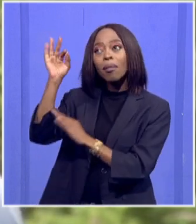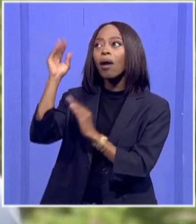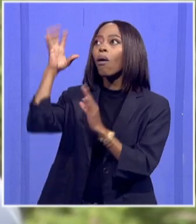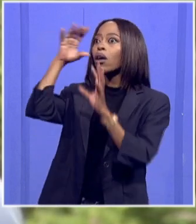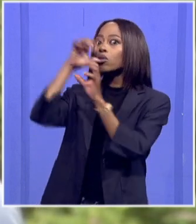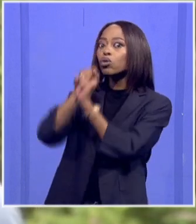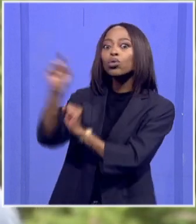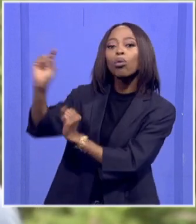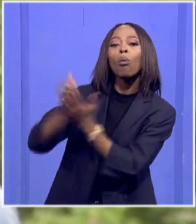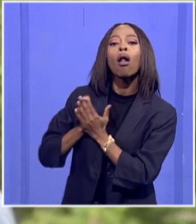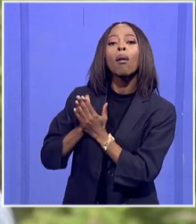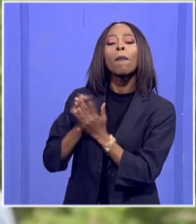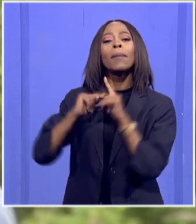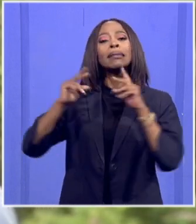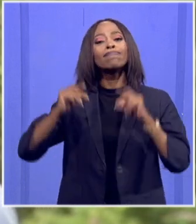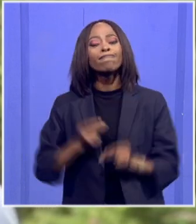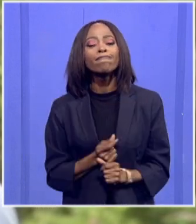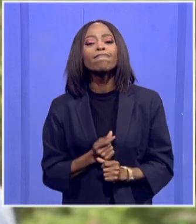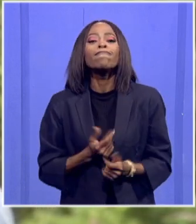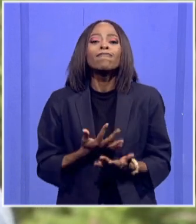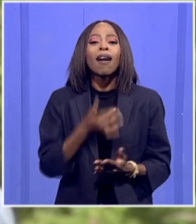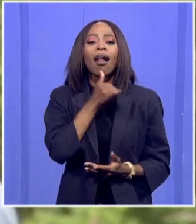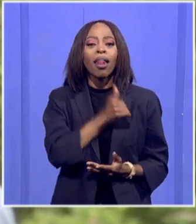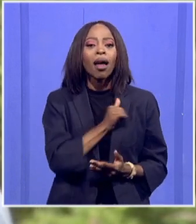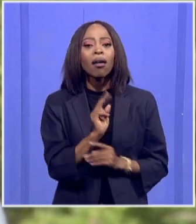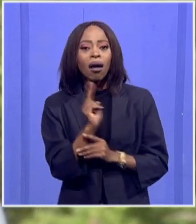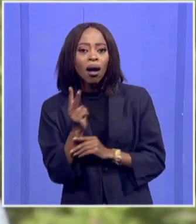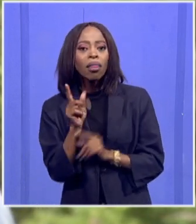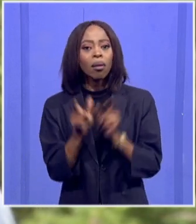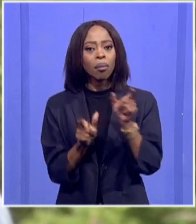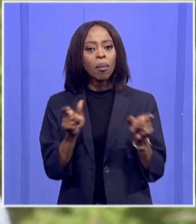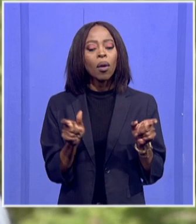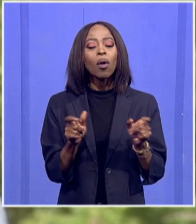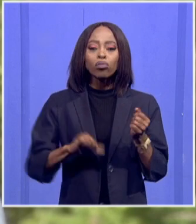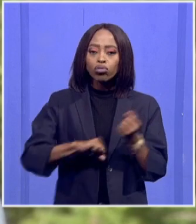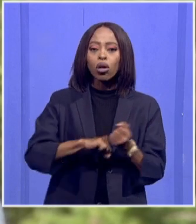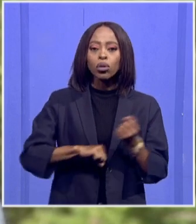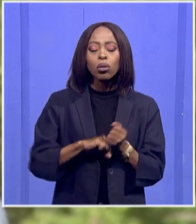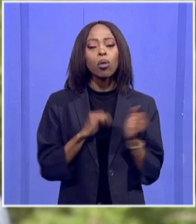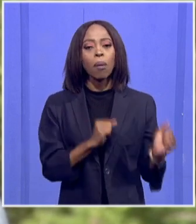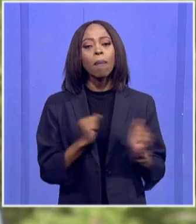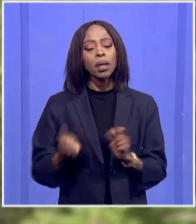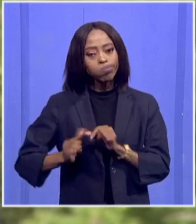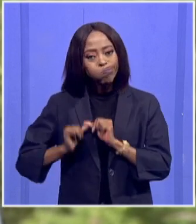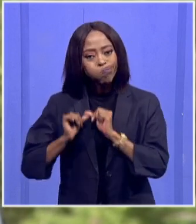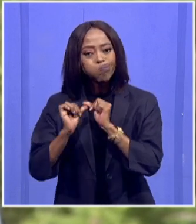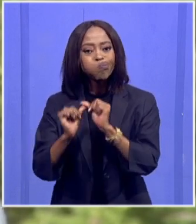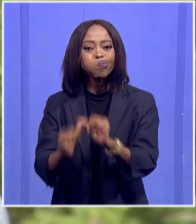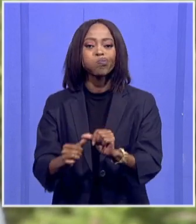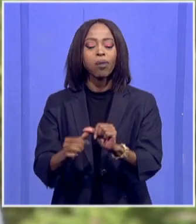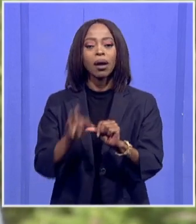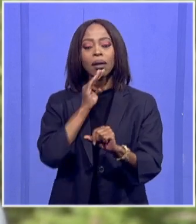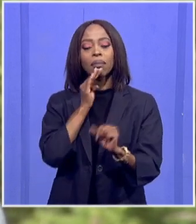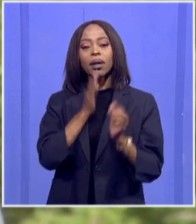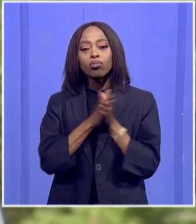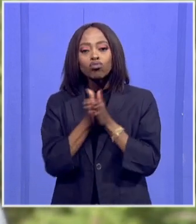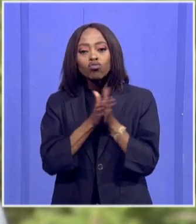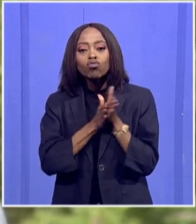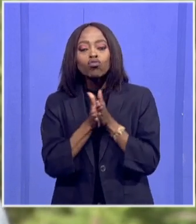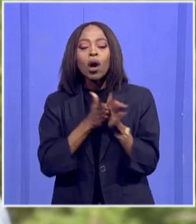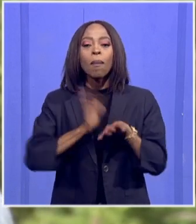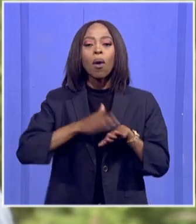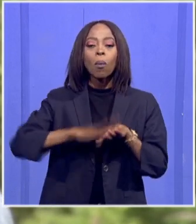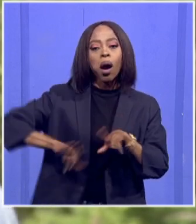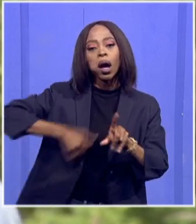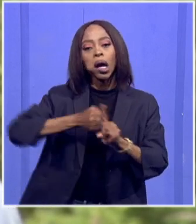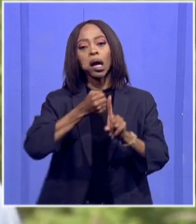assist us. Fortunately enough, we have got other people who keep on supporting us, which motivate us to keep on fighting,